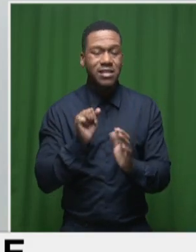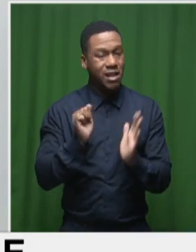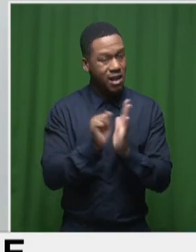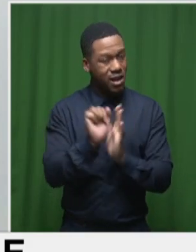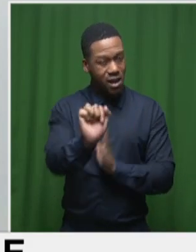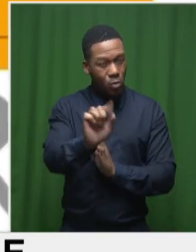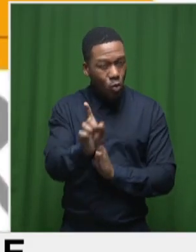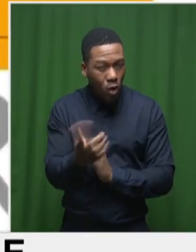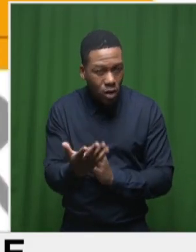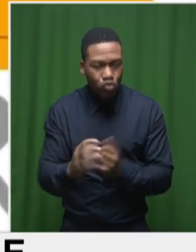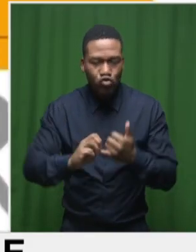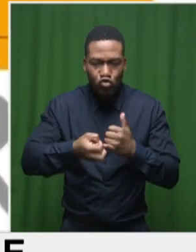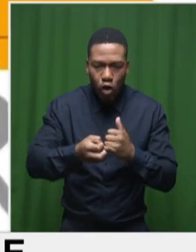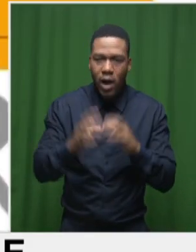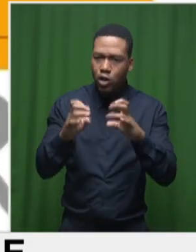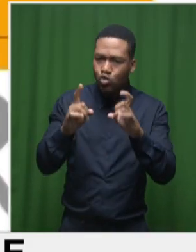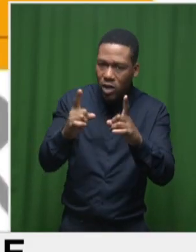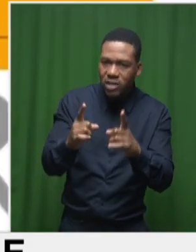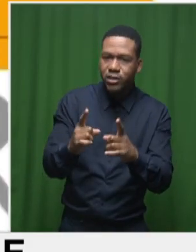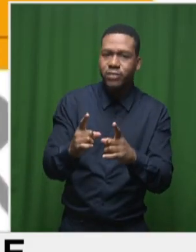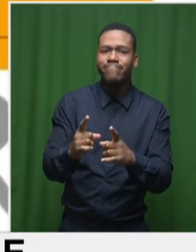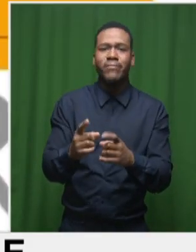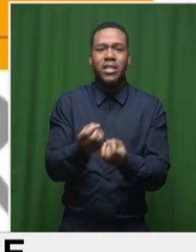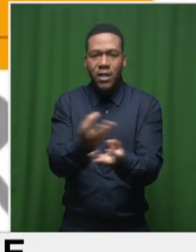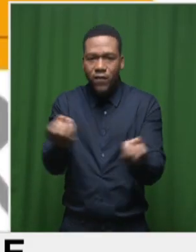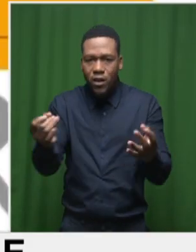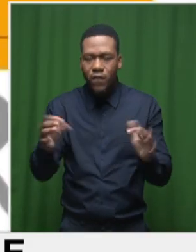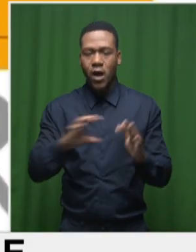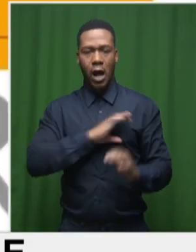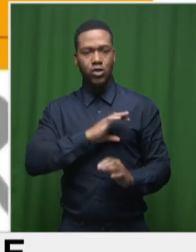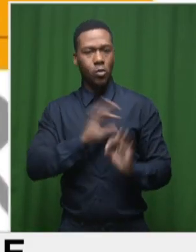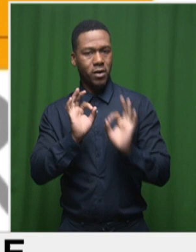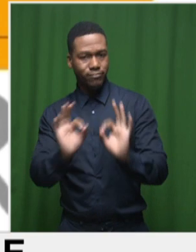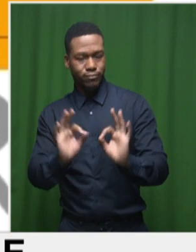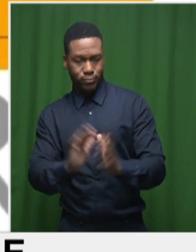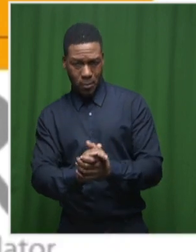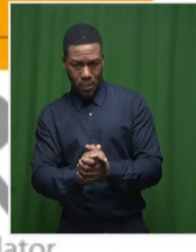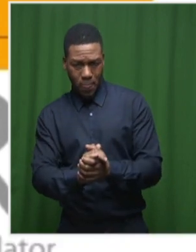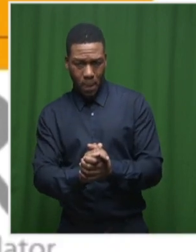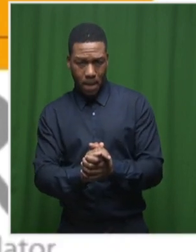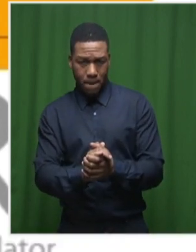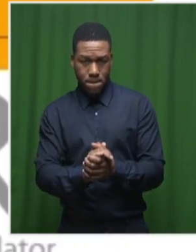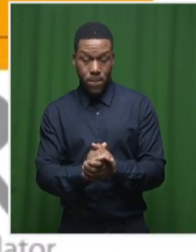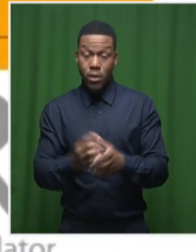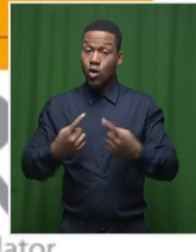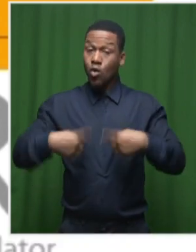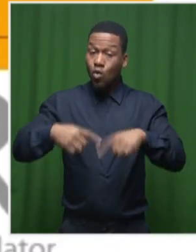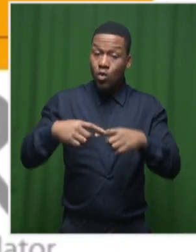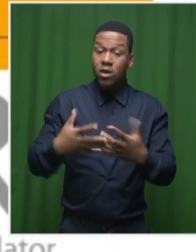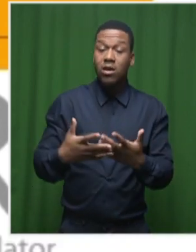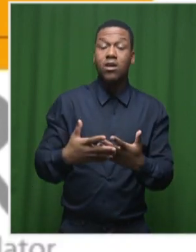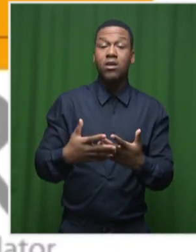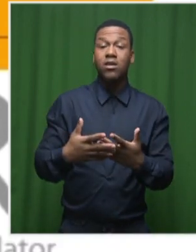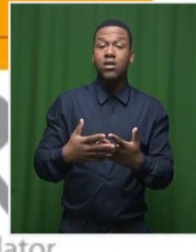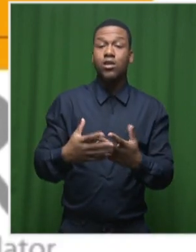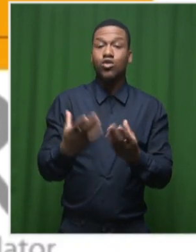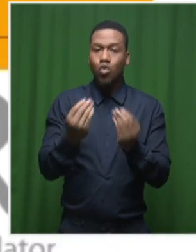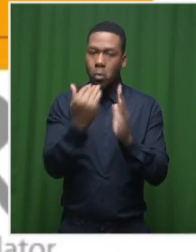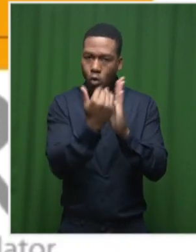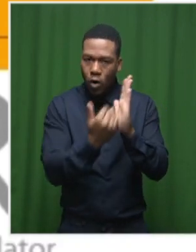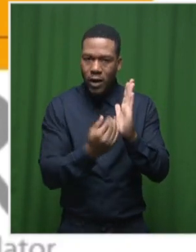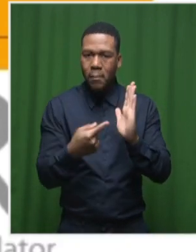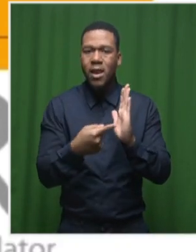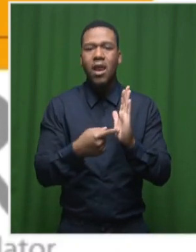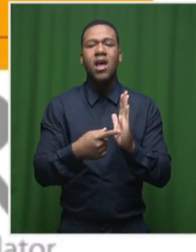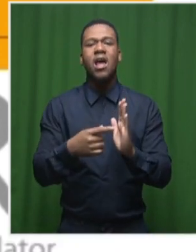education programs. As the NCR, the kinds of educational programs that we run varies. It includes, amongst others,